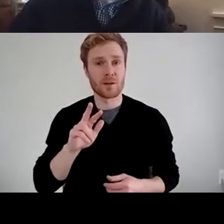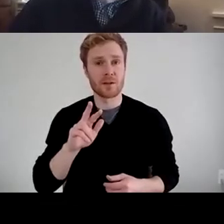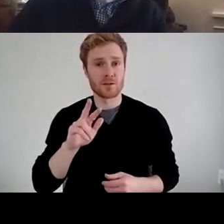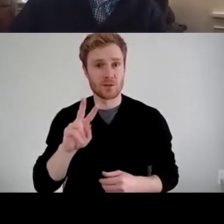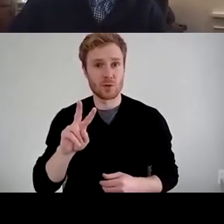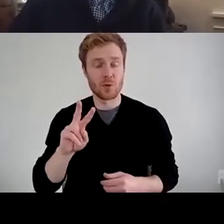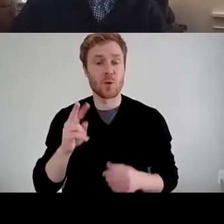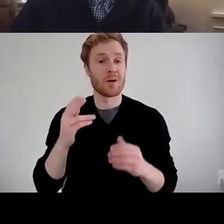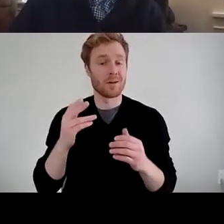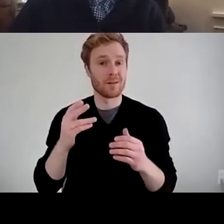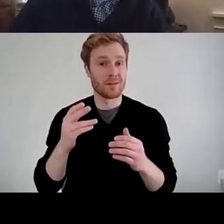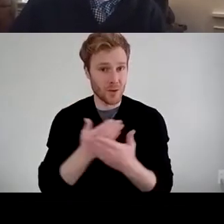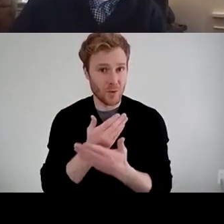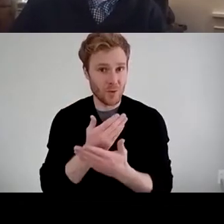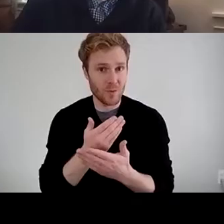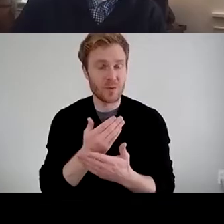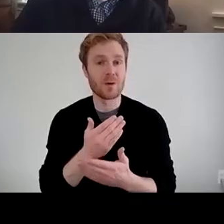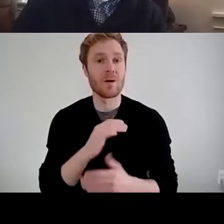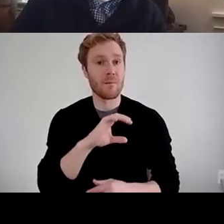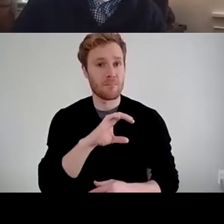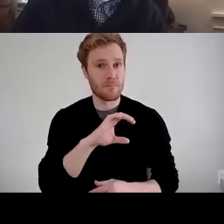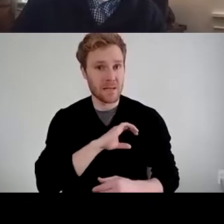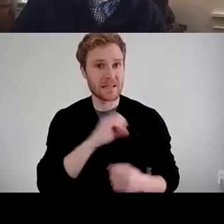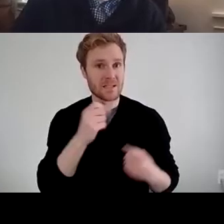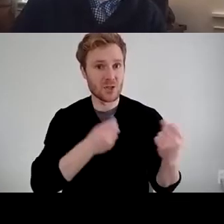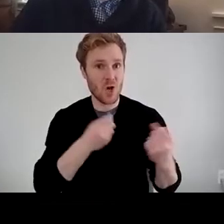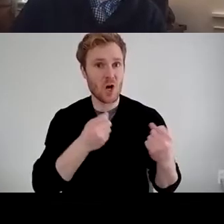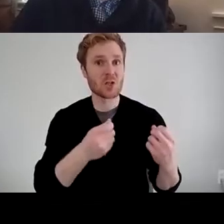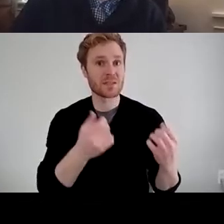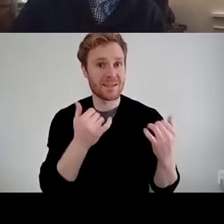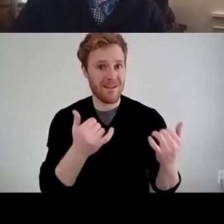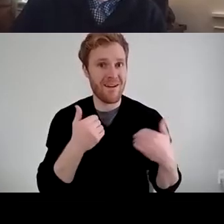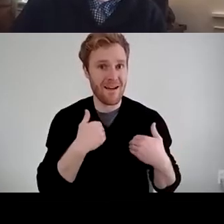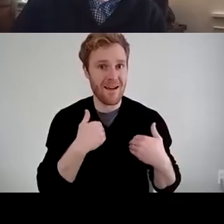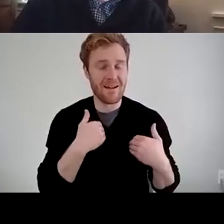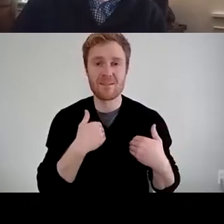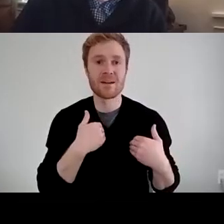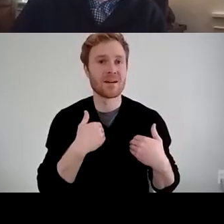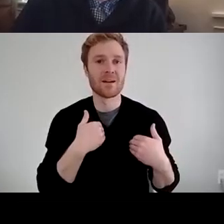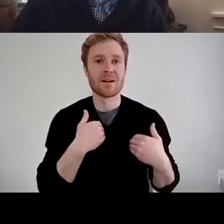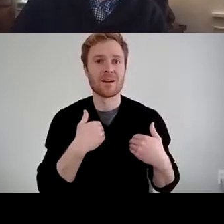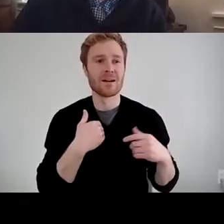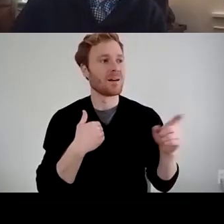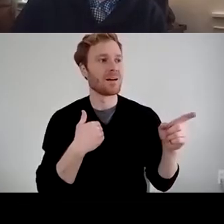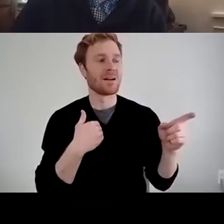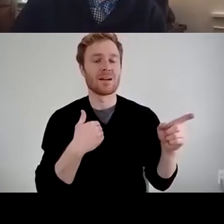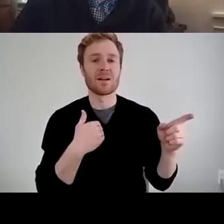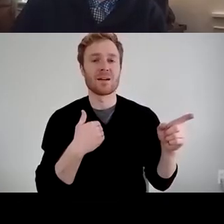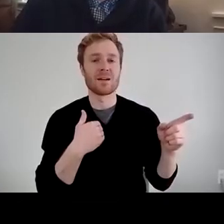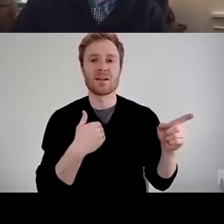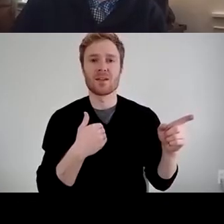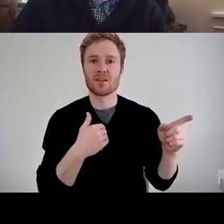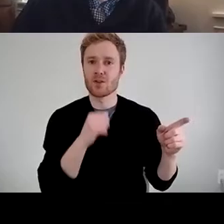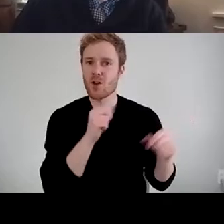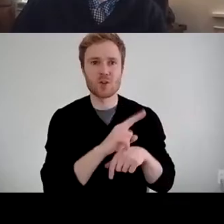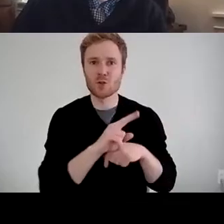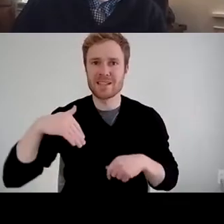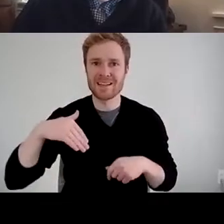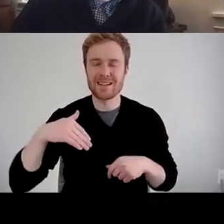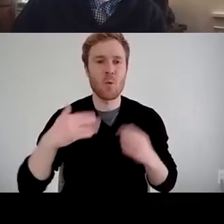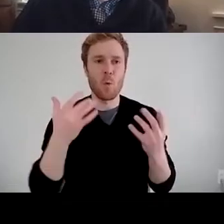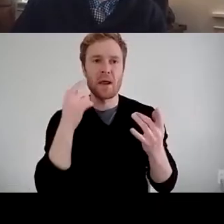director of public safety about the police vehicles. And I learned a few things that surprised me. I